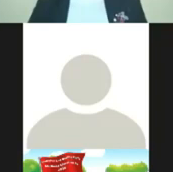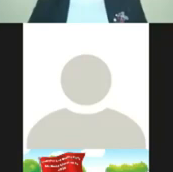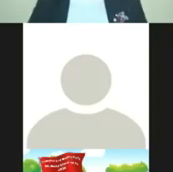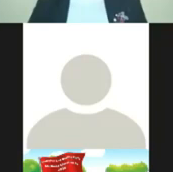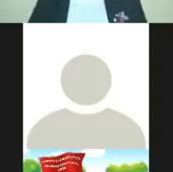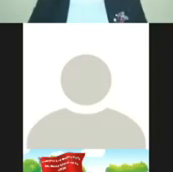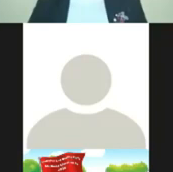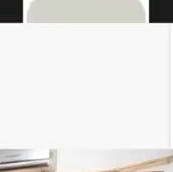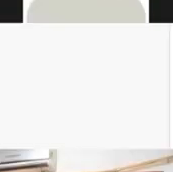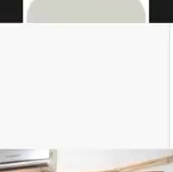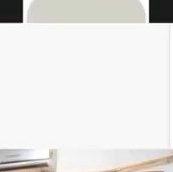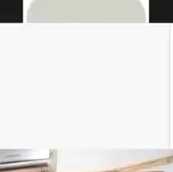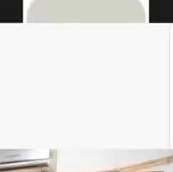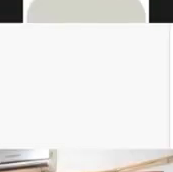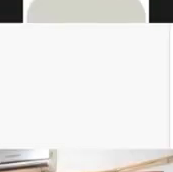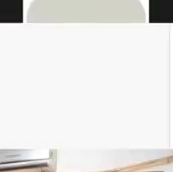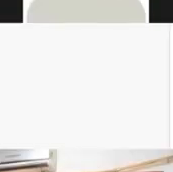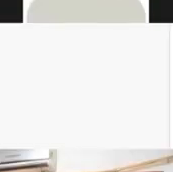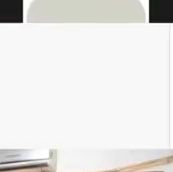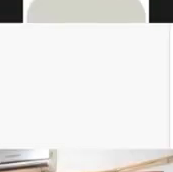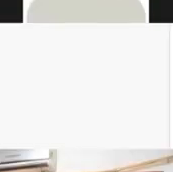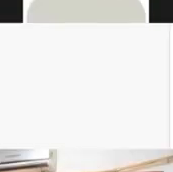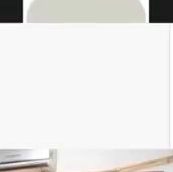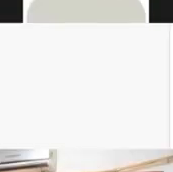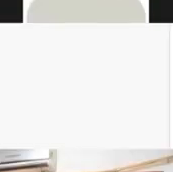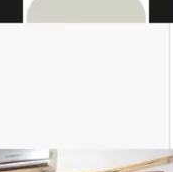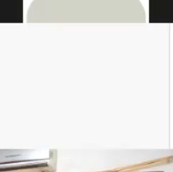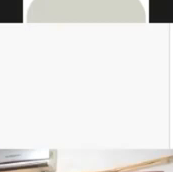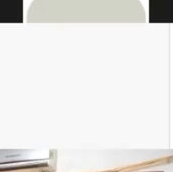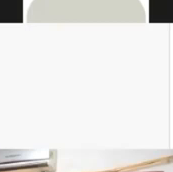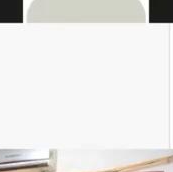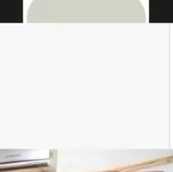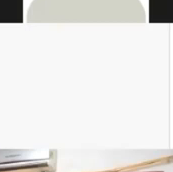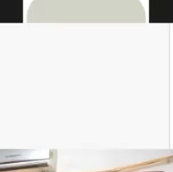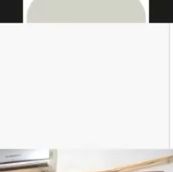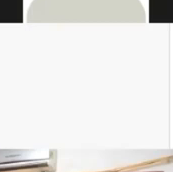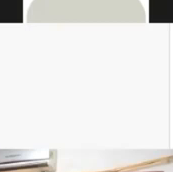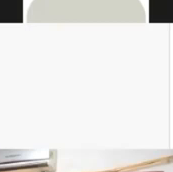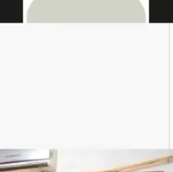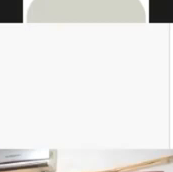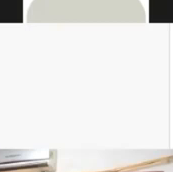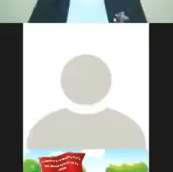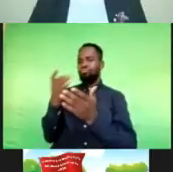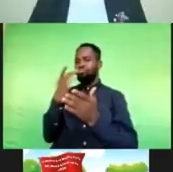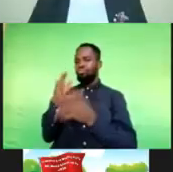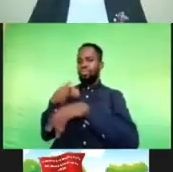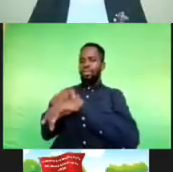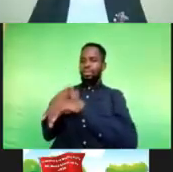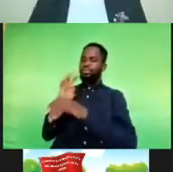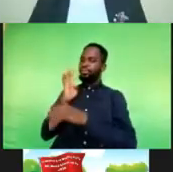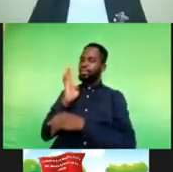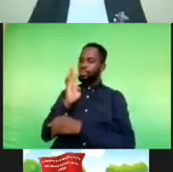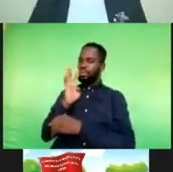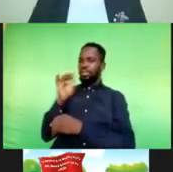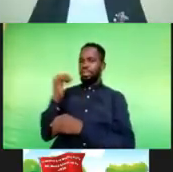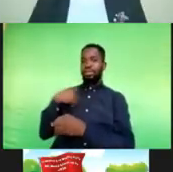a conversation with another person, which includes staying on topic and taking turns speaking. That's what we do